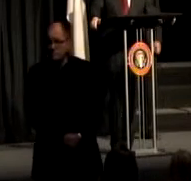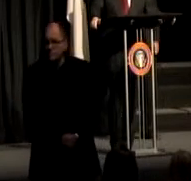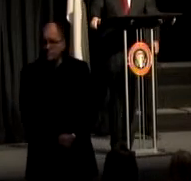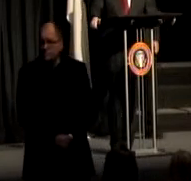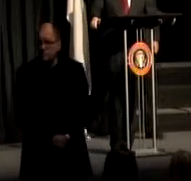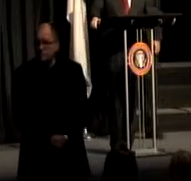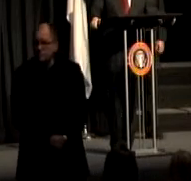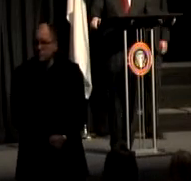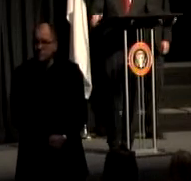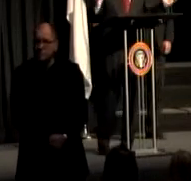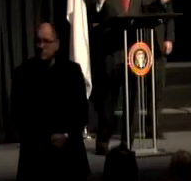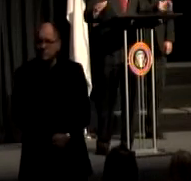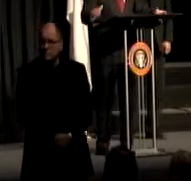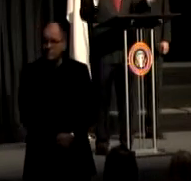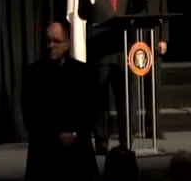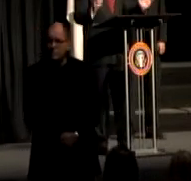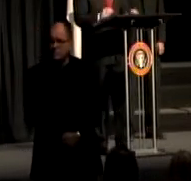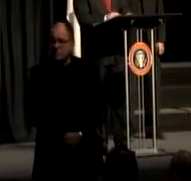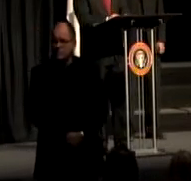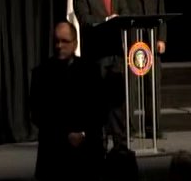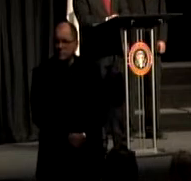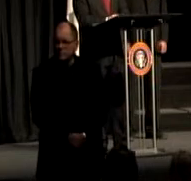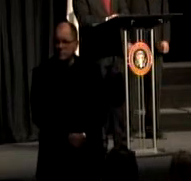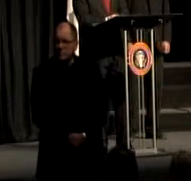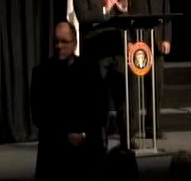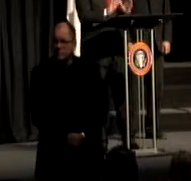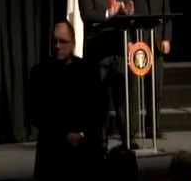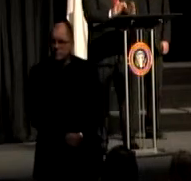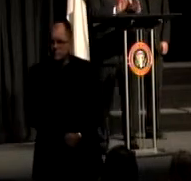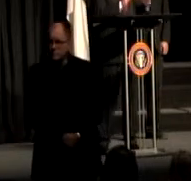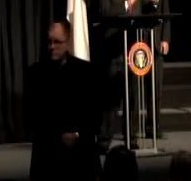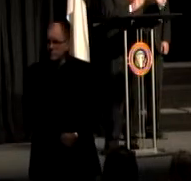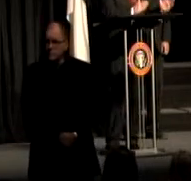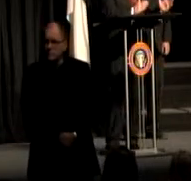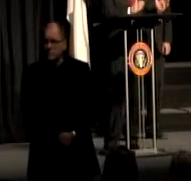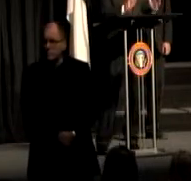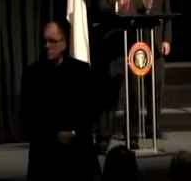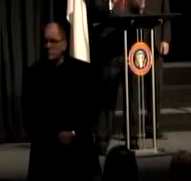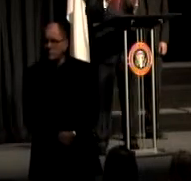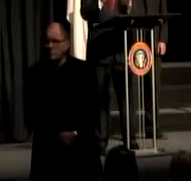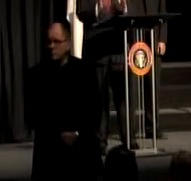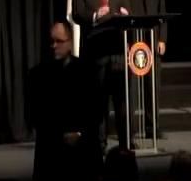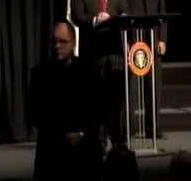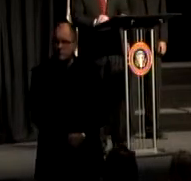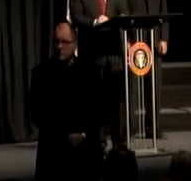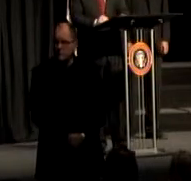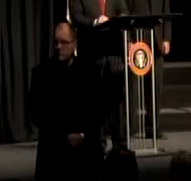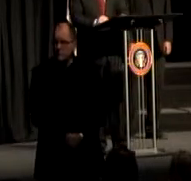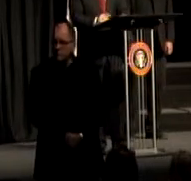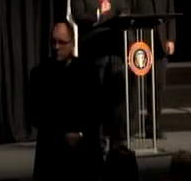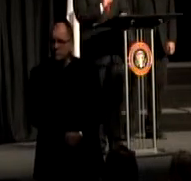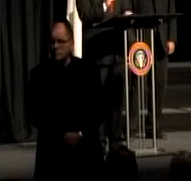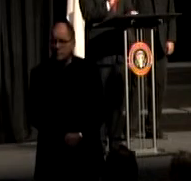and my taxes still went up so what does that mean here's how I put that into analogy in the church